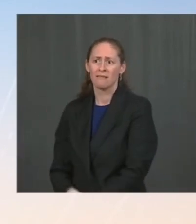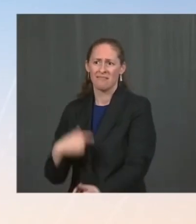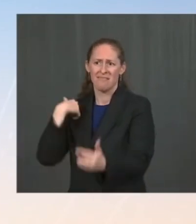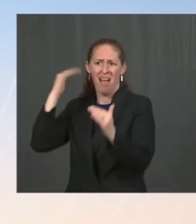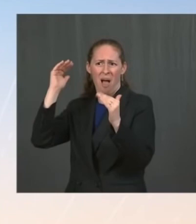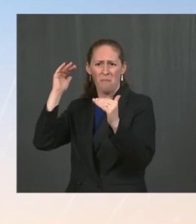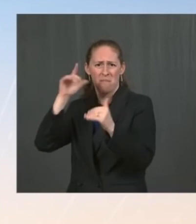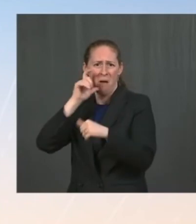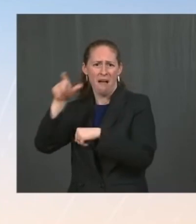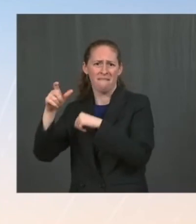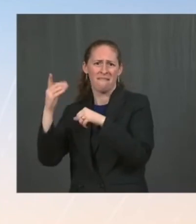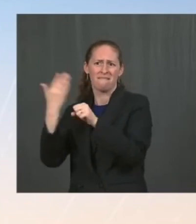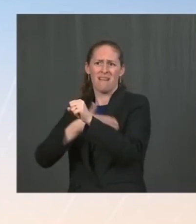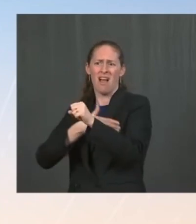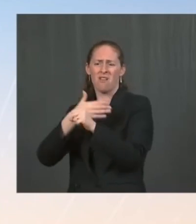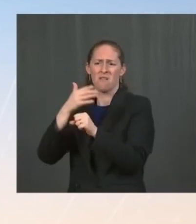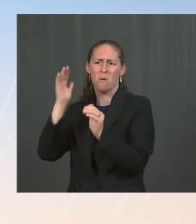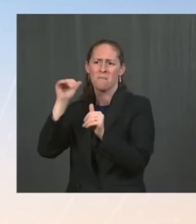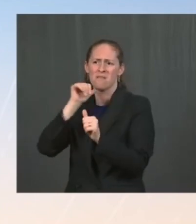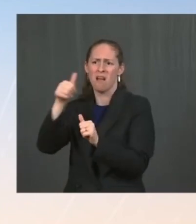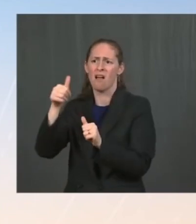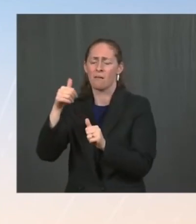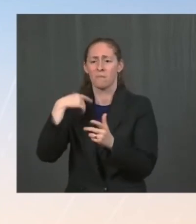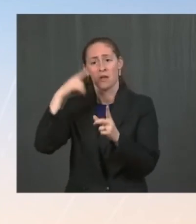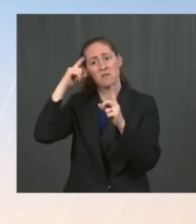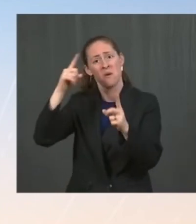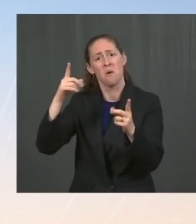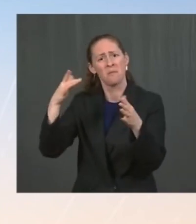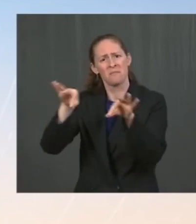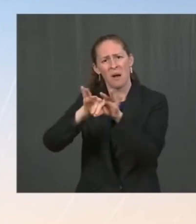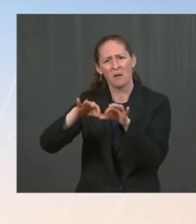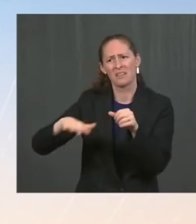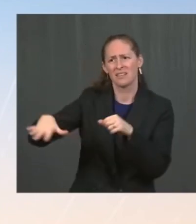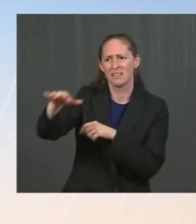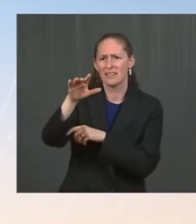safety, the effectiveness, the availability of vaccines, which are readily available across the government.